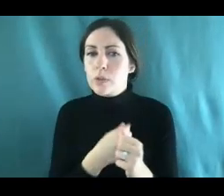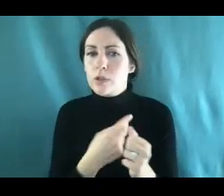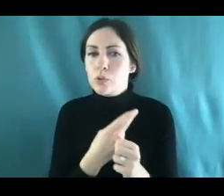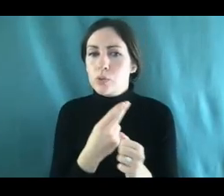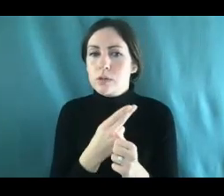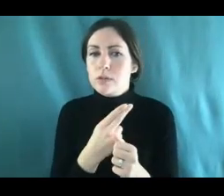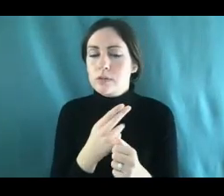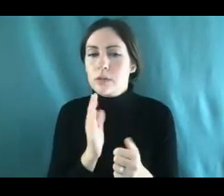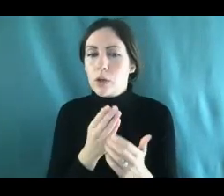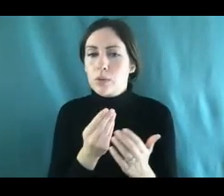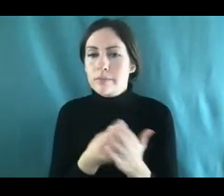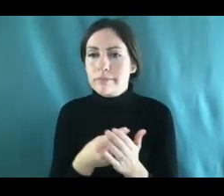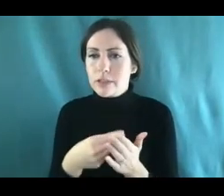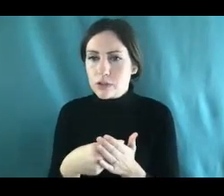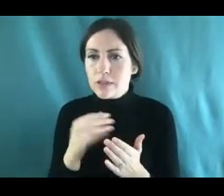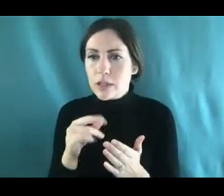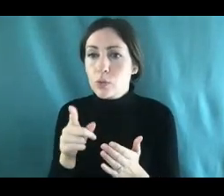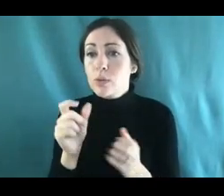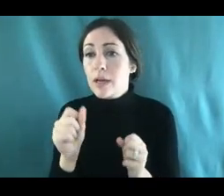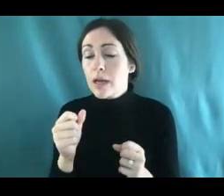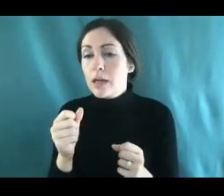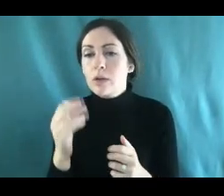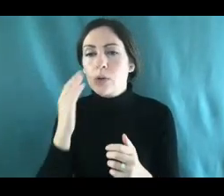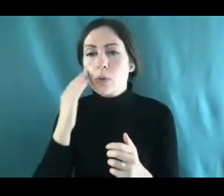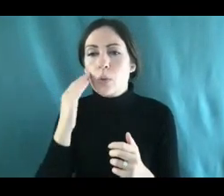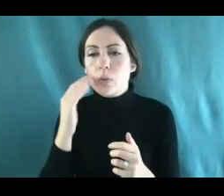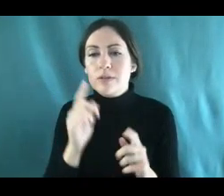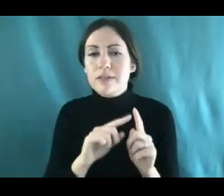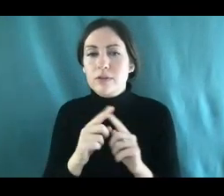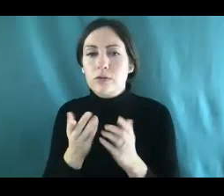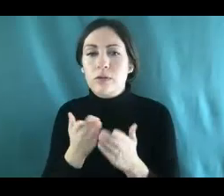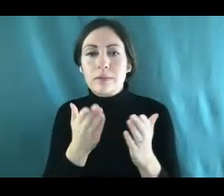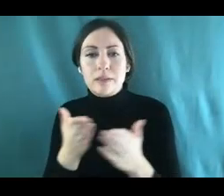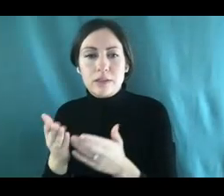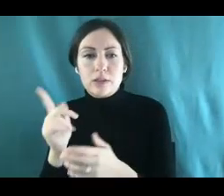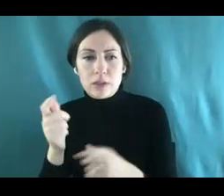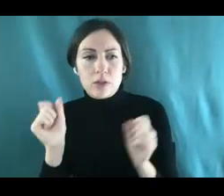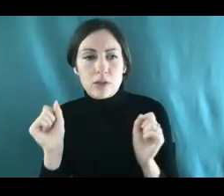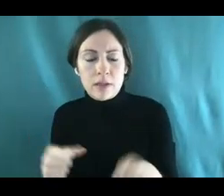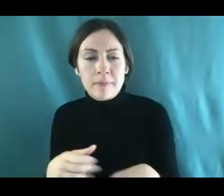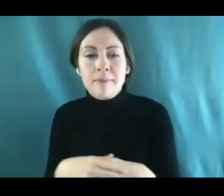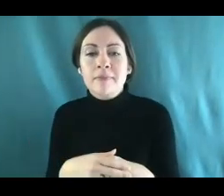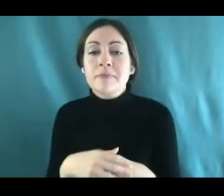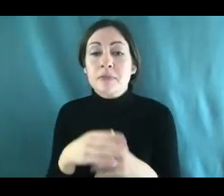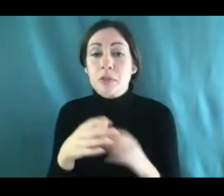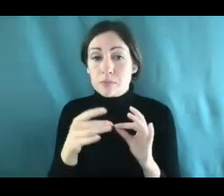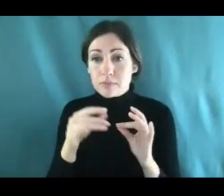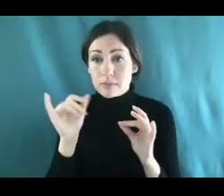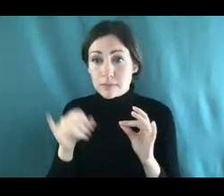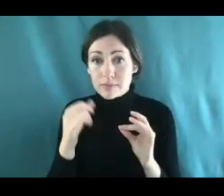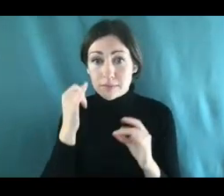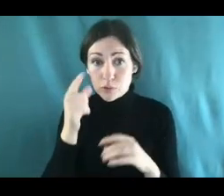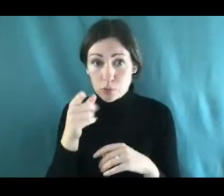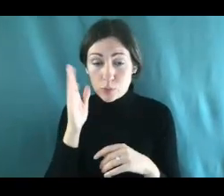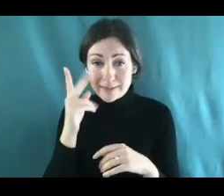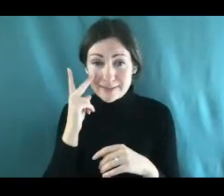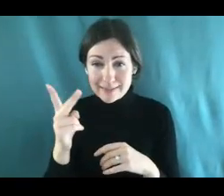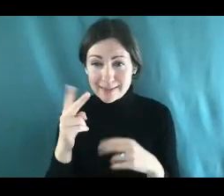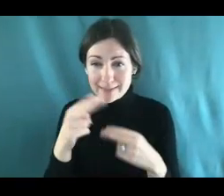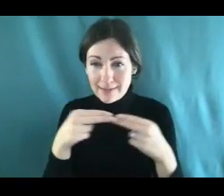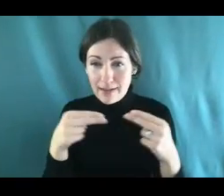then better make informed recommendations regarding the activities of the office. So having said that, you see a slide there.